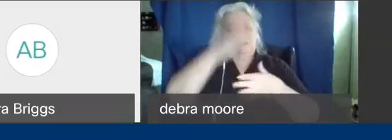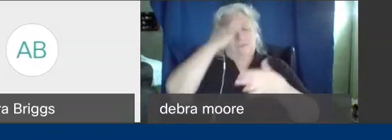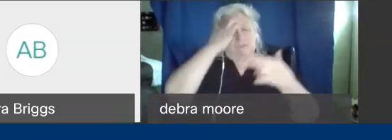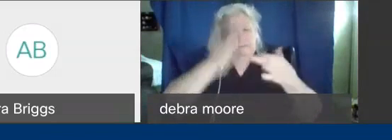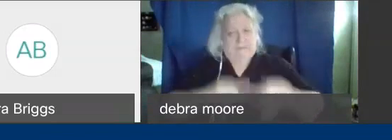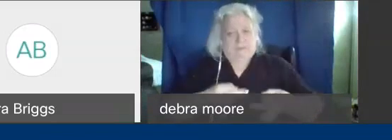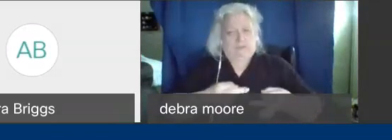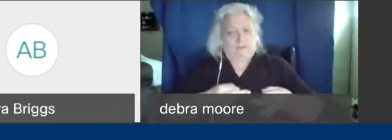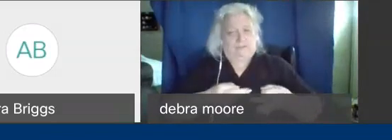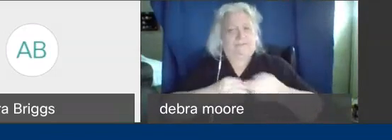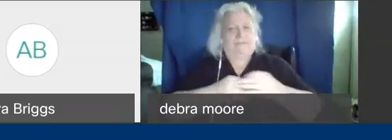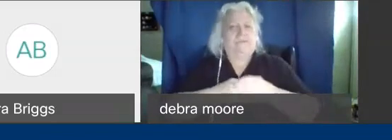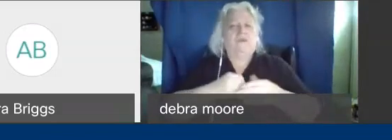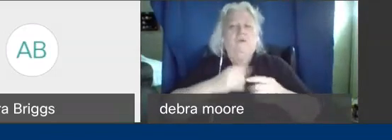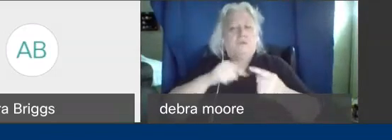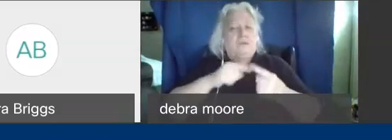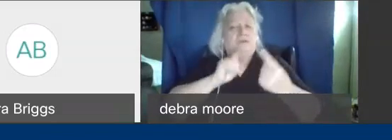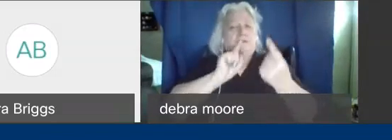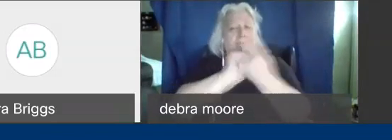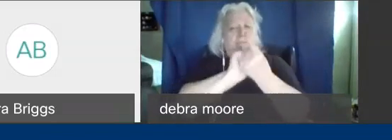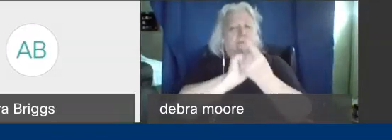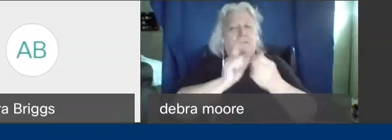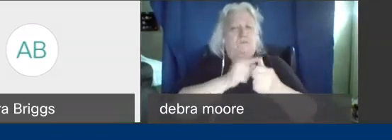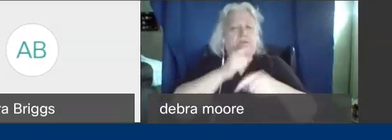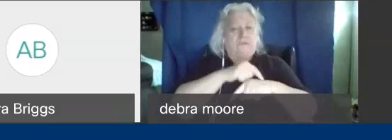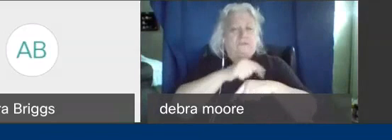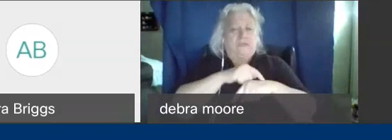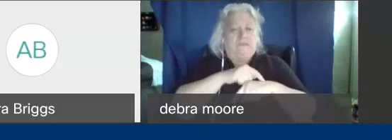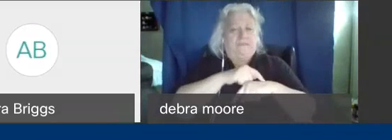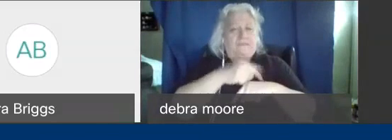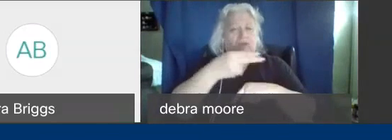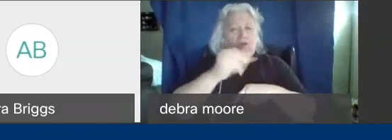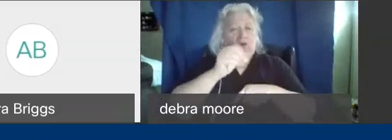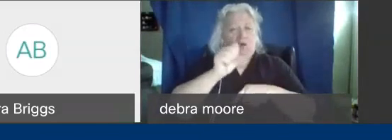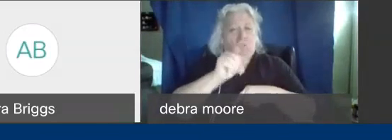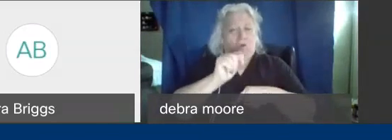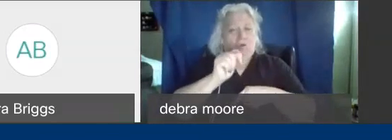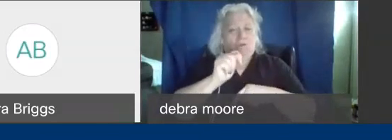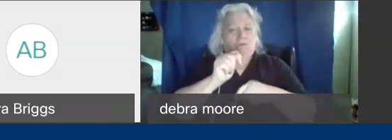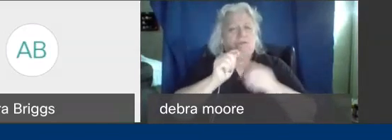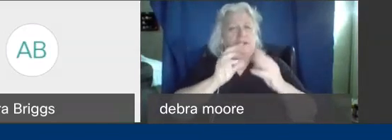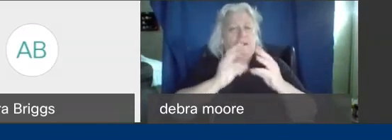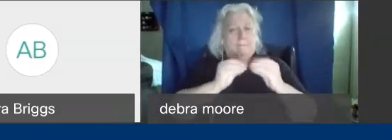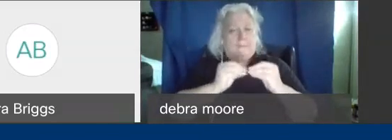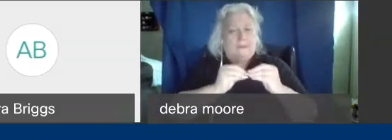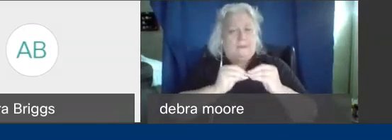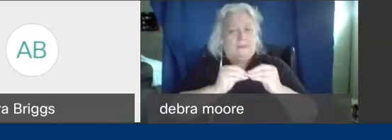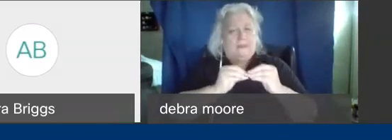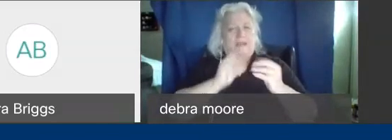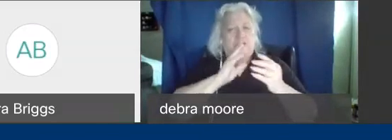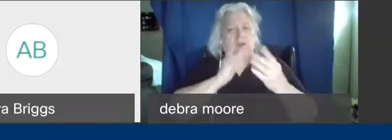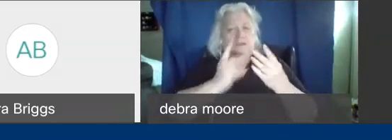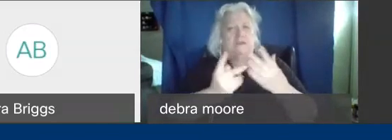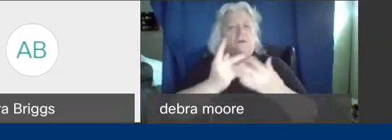membership meeting date would be. But when you do host that meeting and go through the overview of this